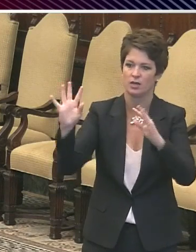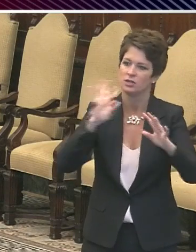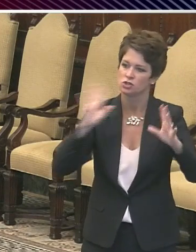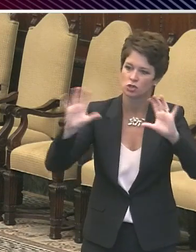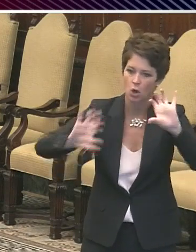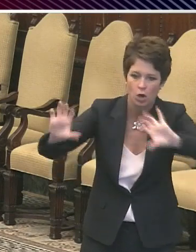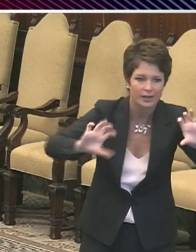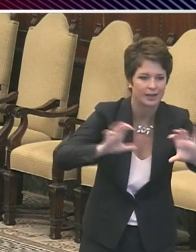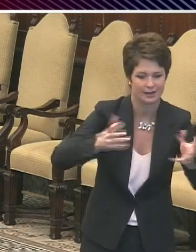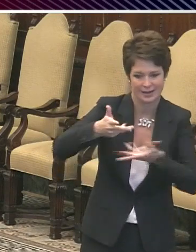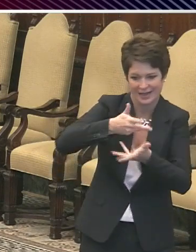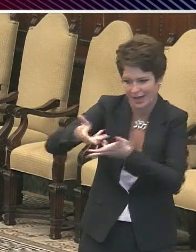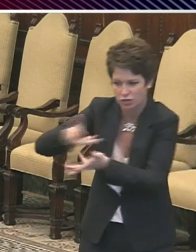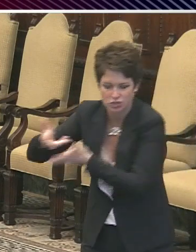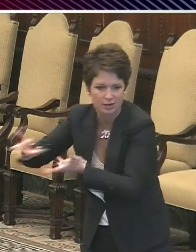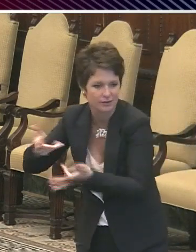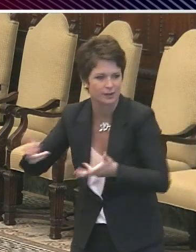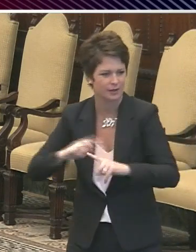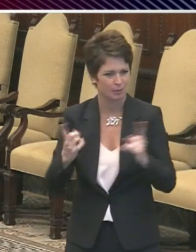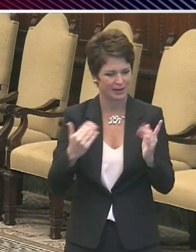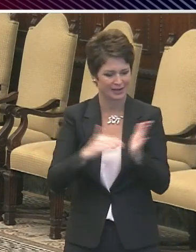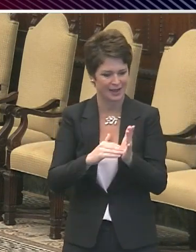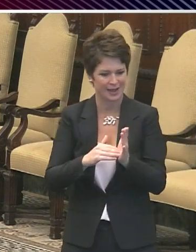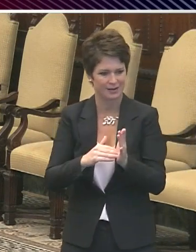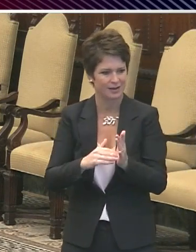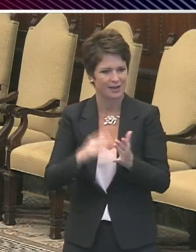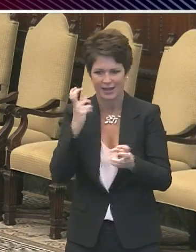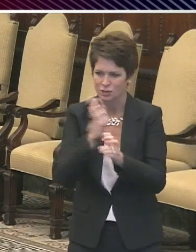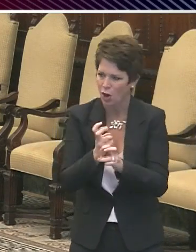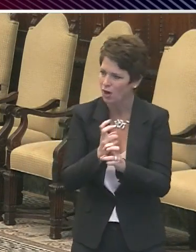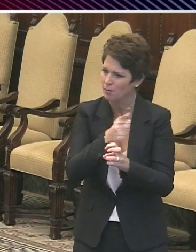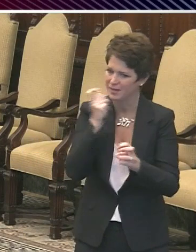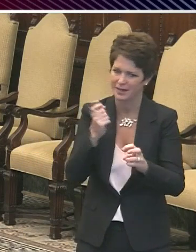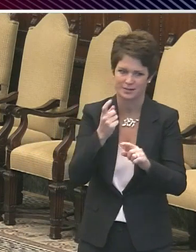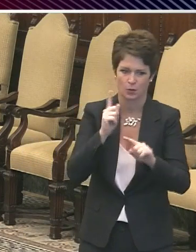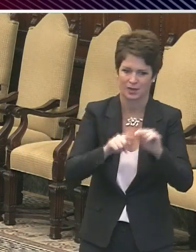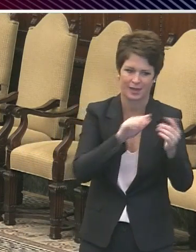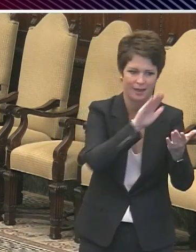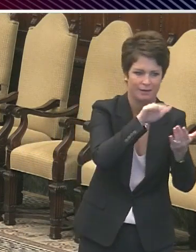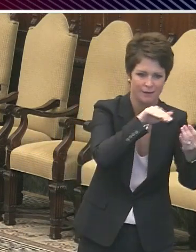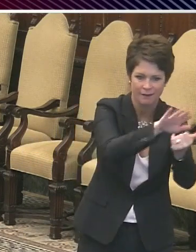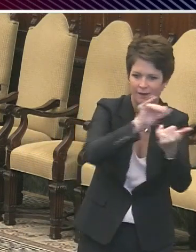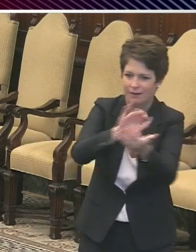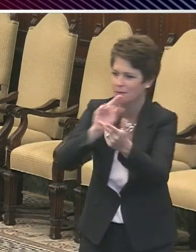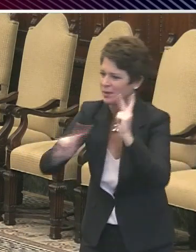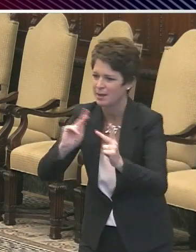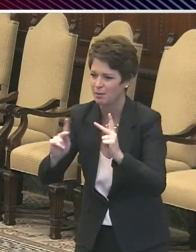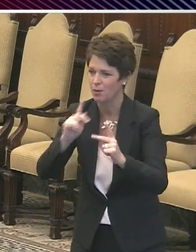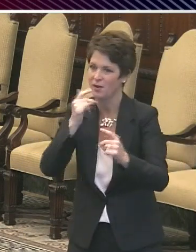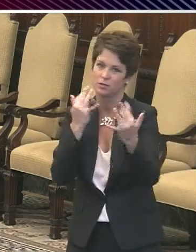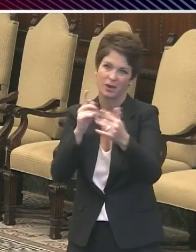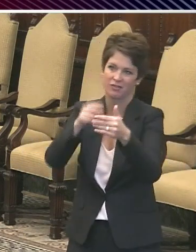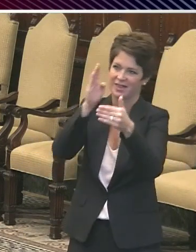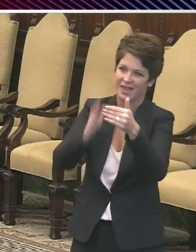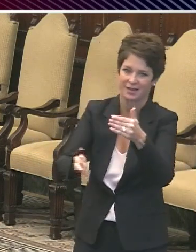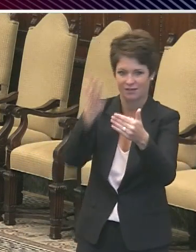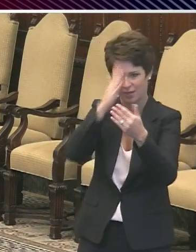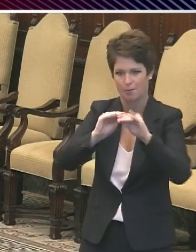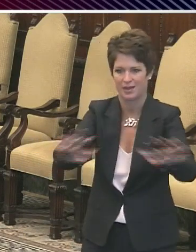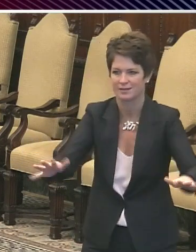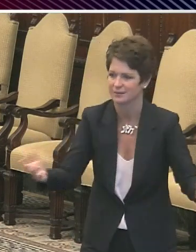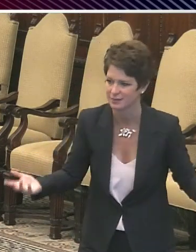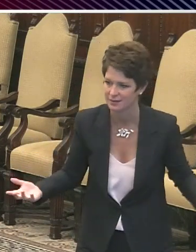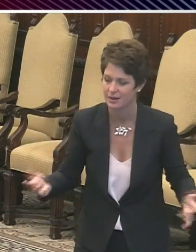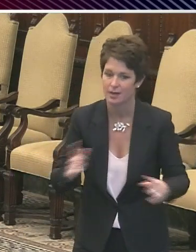and engaging. And right now, we just have to adapt to this new way of being. We don't know when there's going to be an end. But like I